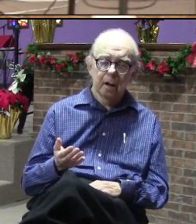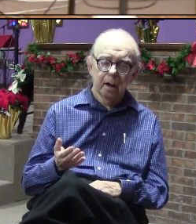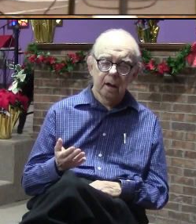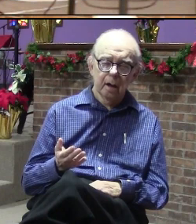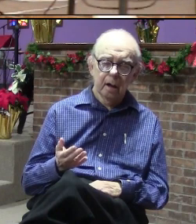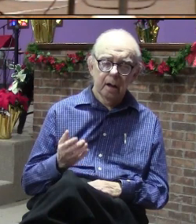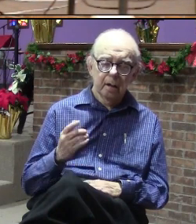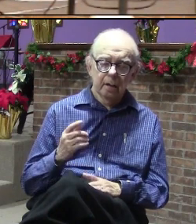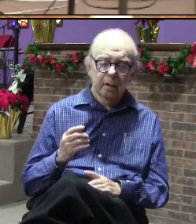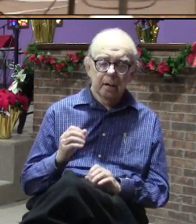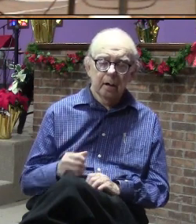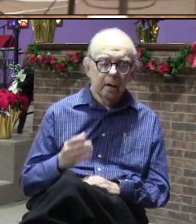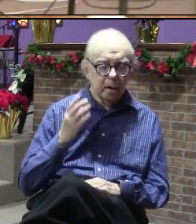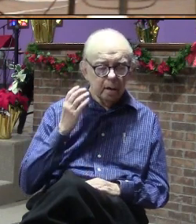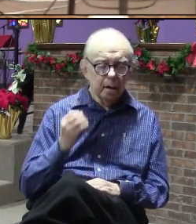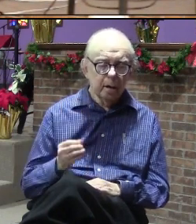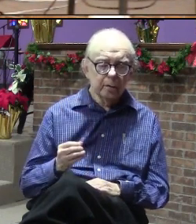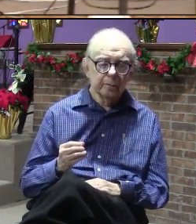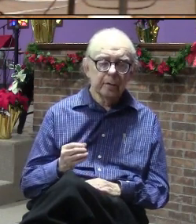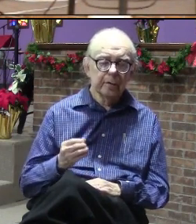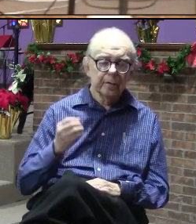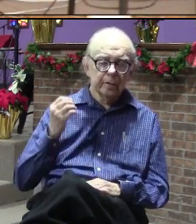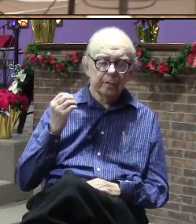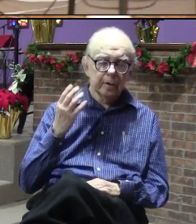I can experience the grace.